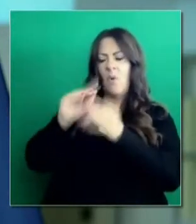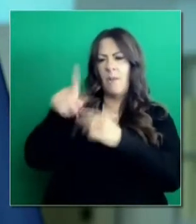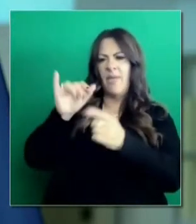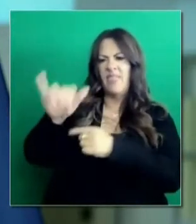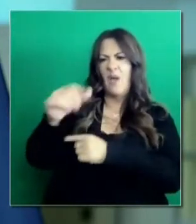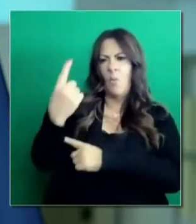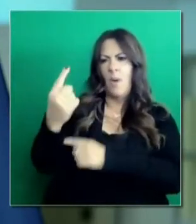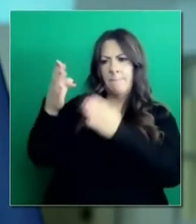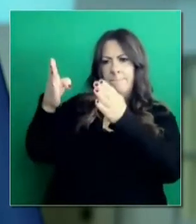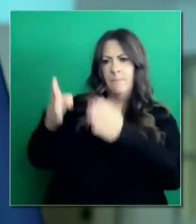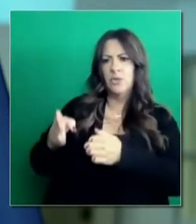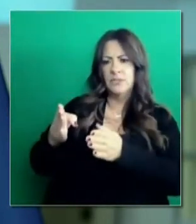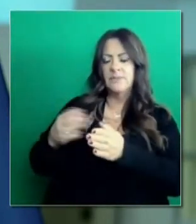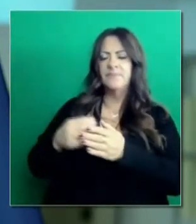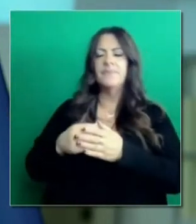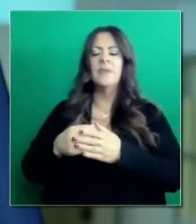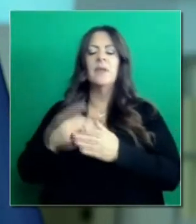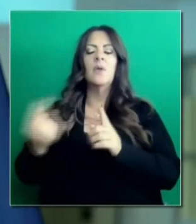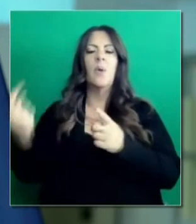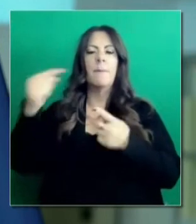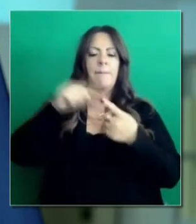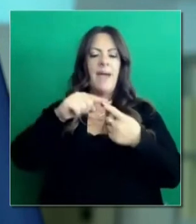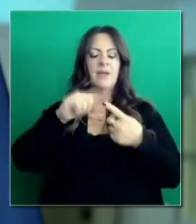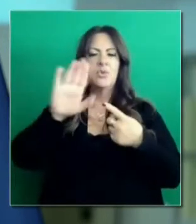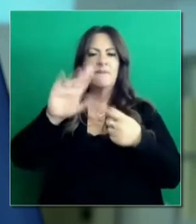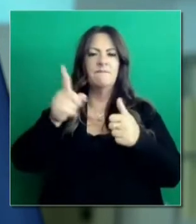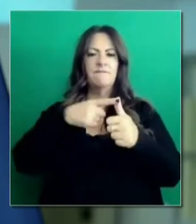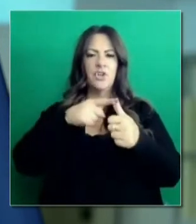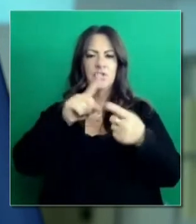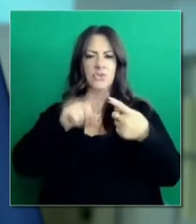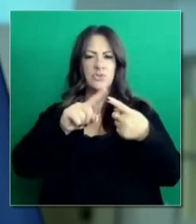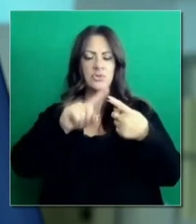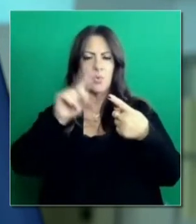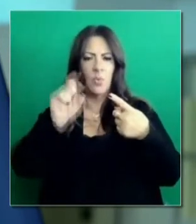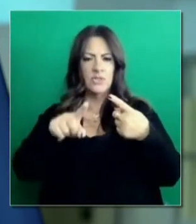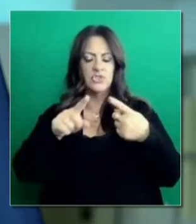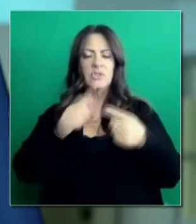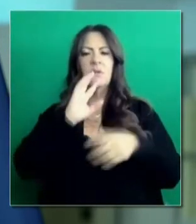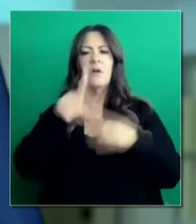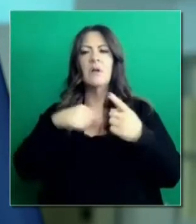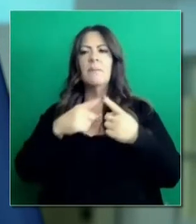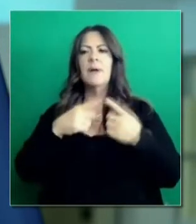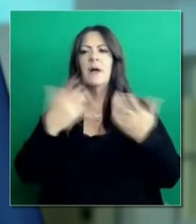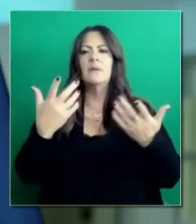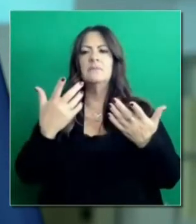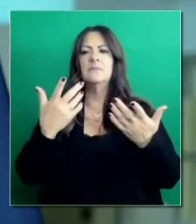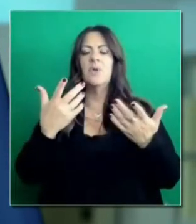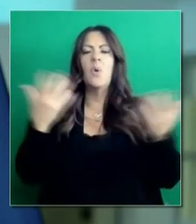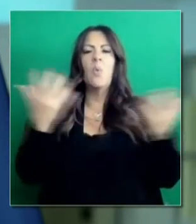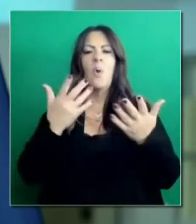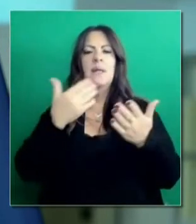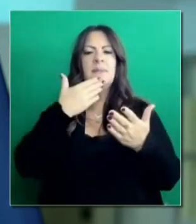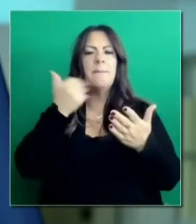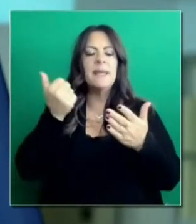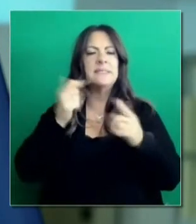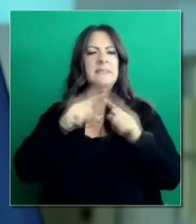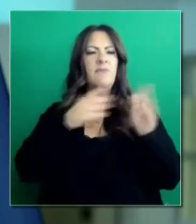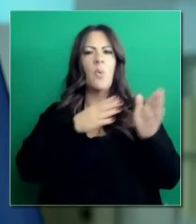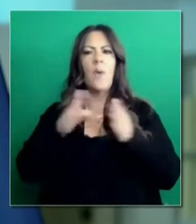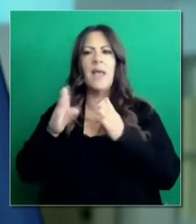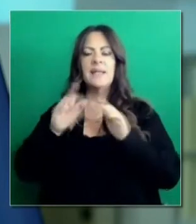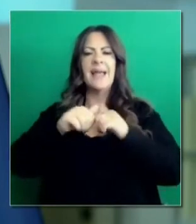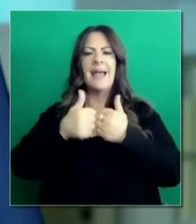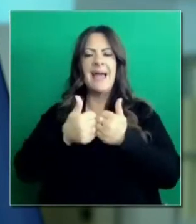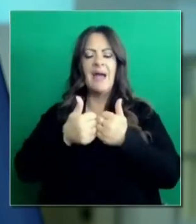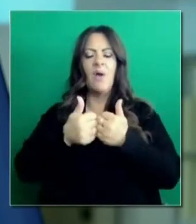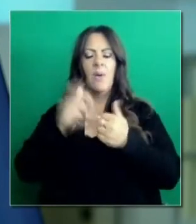to the broader issue of effective non-pharmaceutical interventions and strategies to use science and data